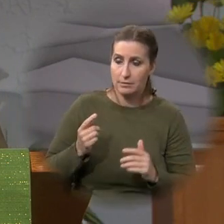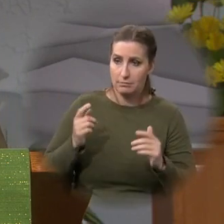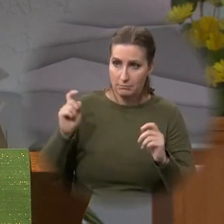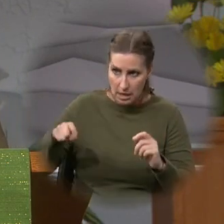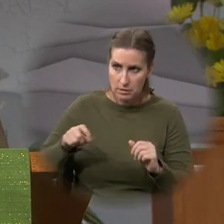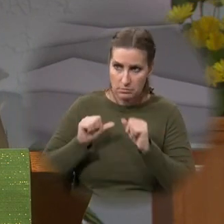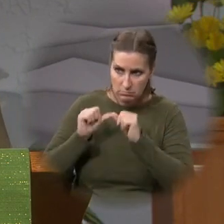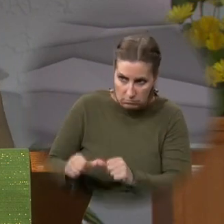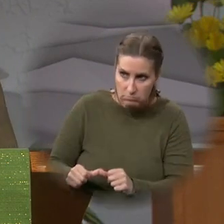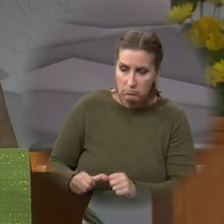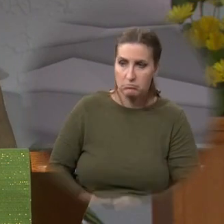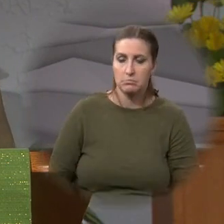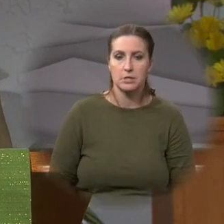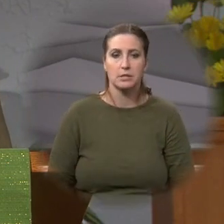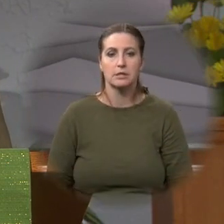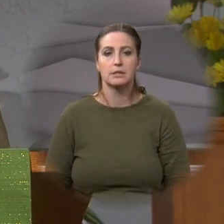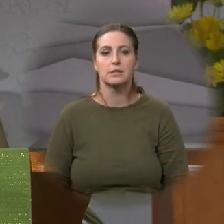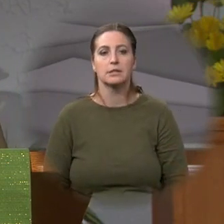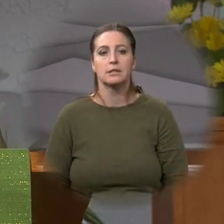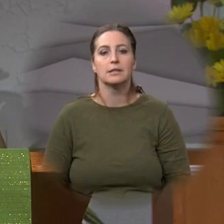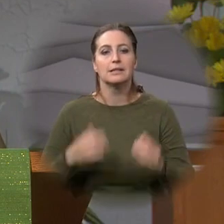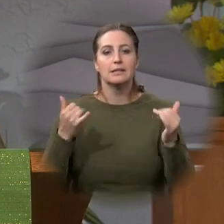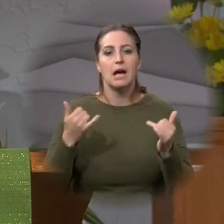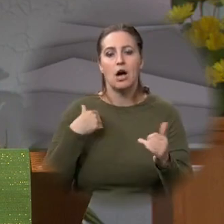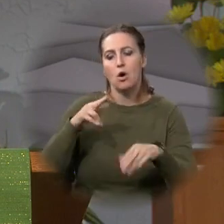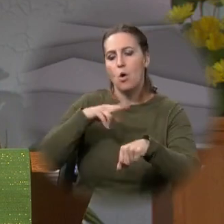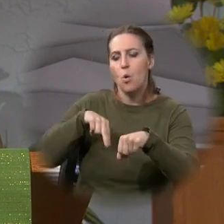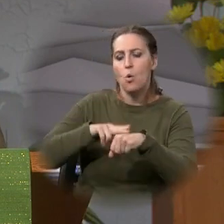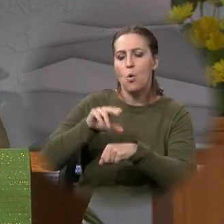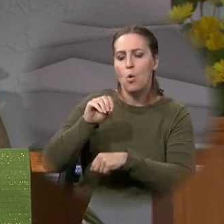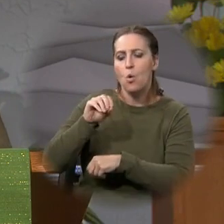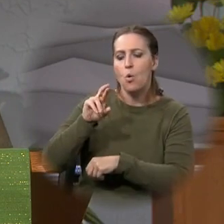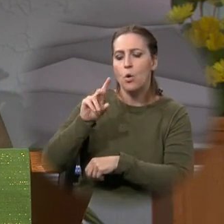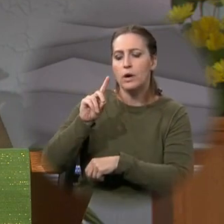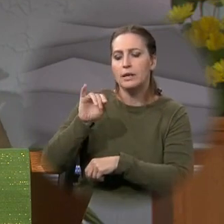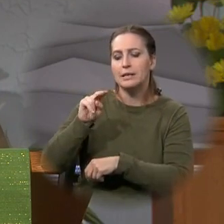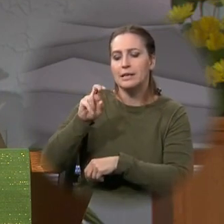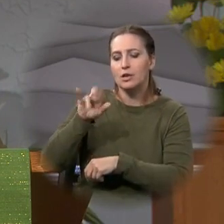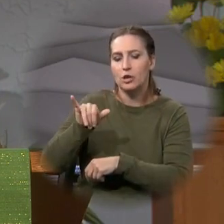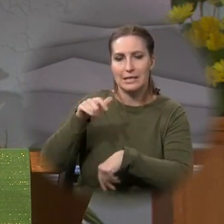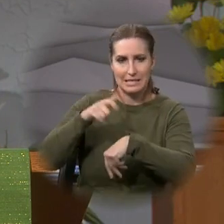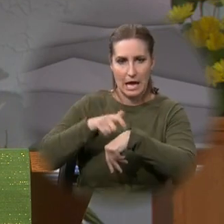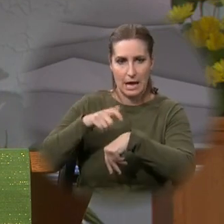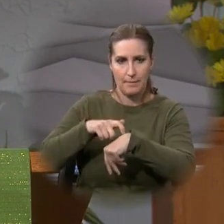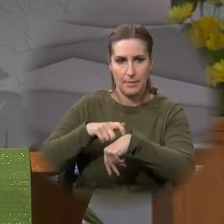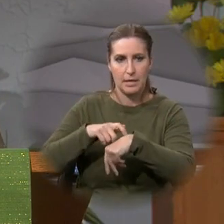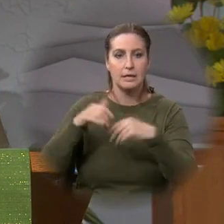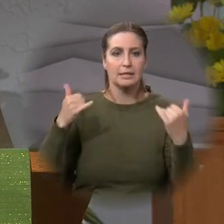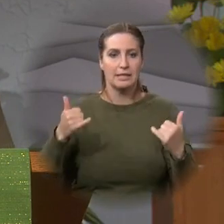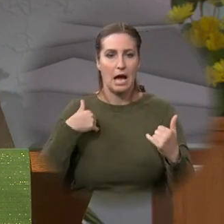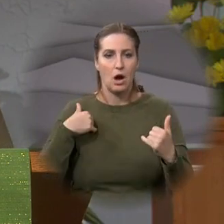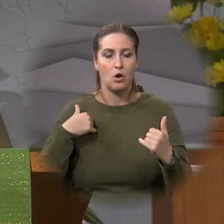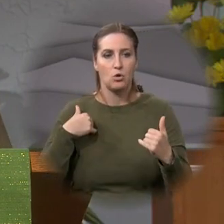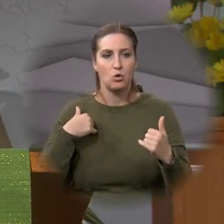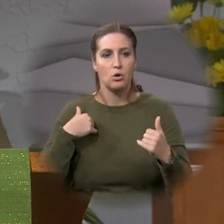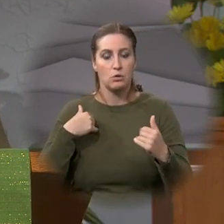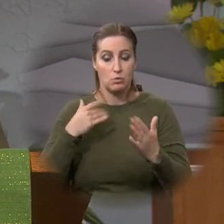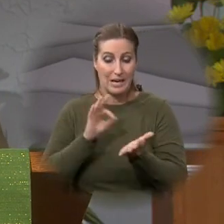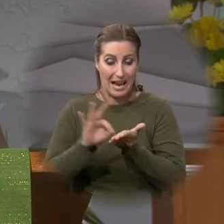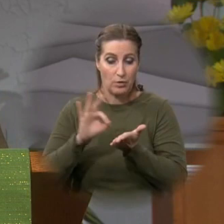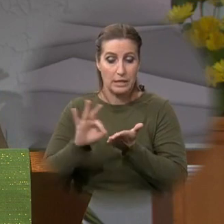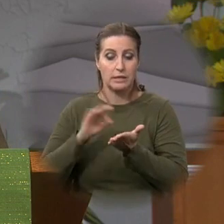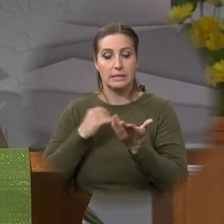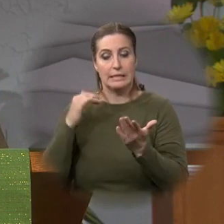So we're now in ordinary time. We are counting down the time that we go back in to the